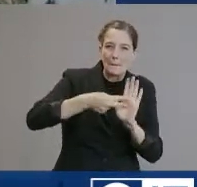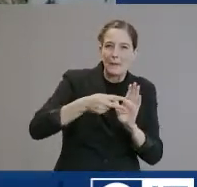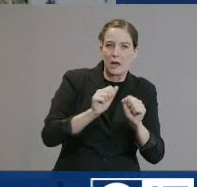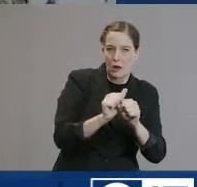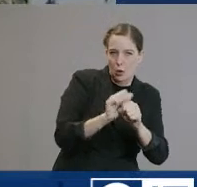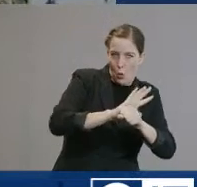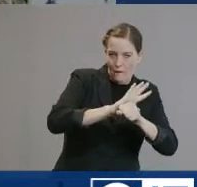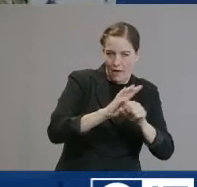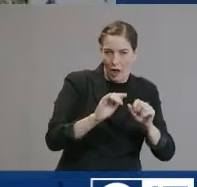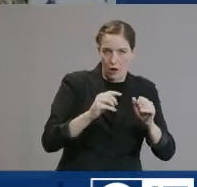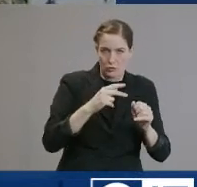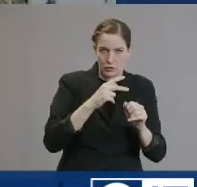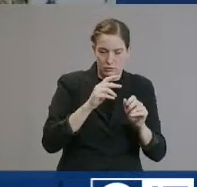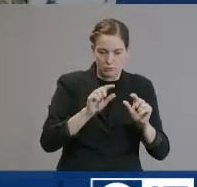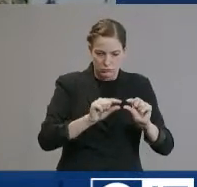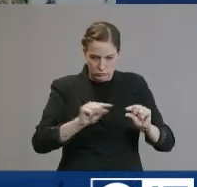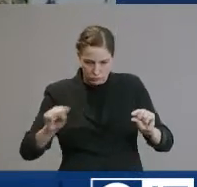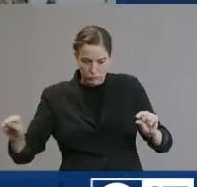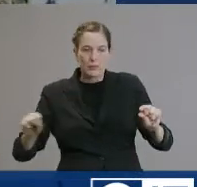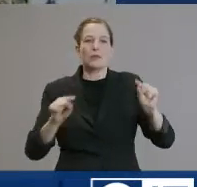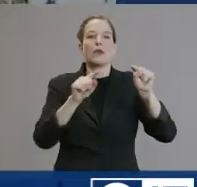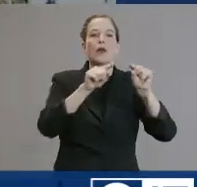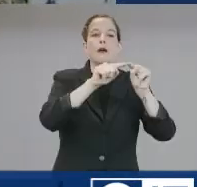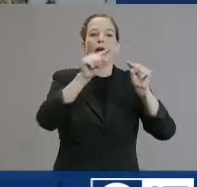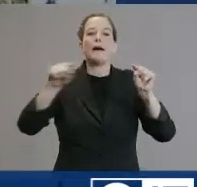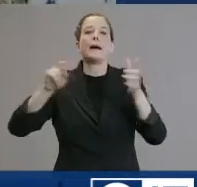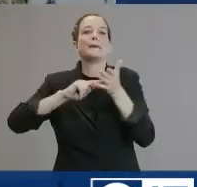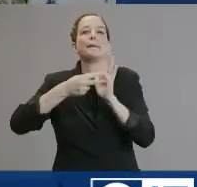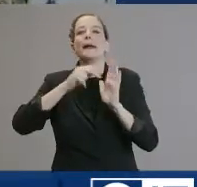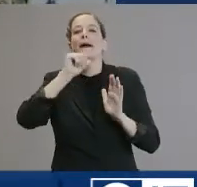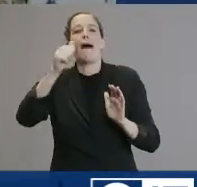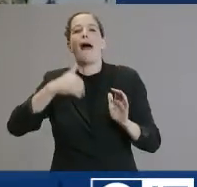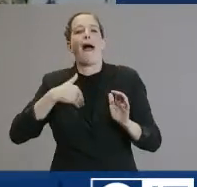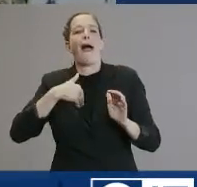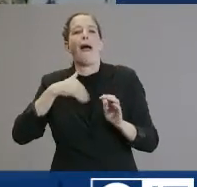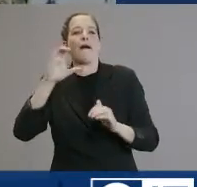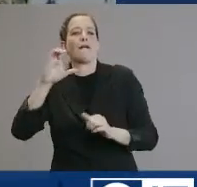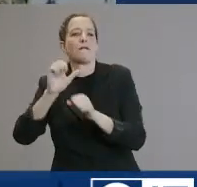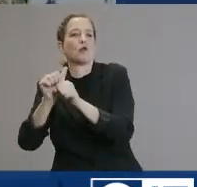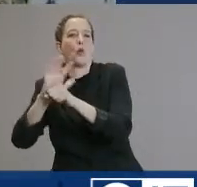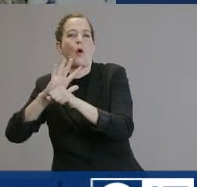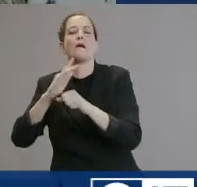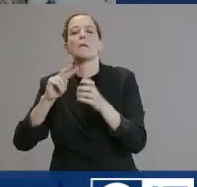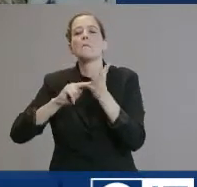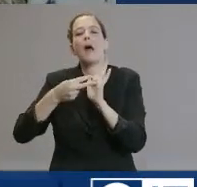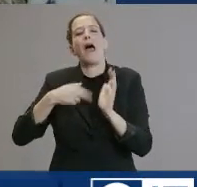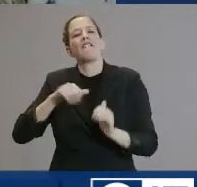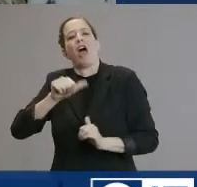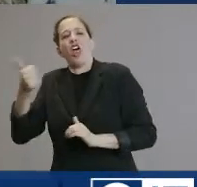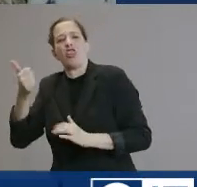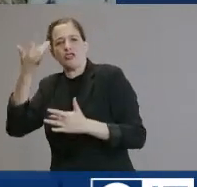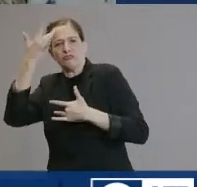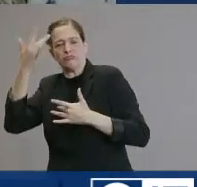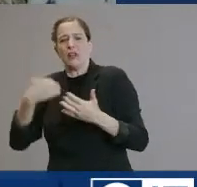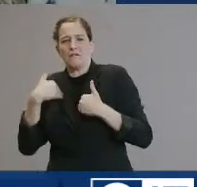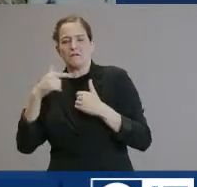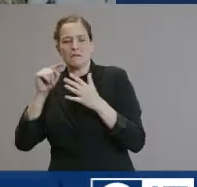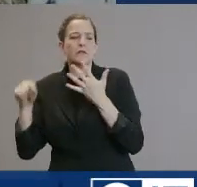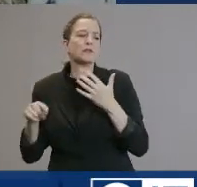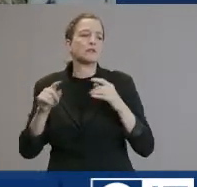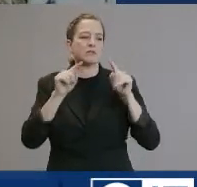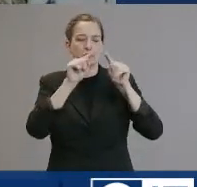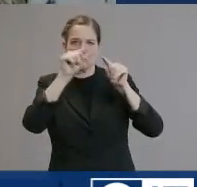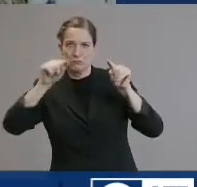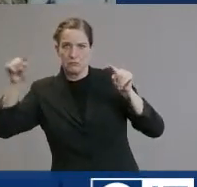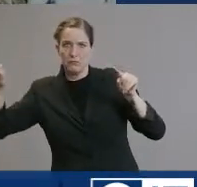non-COVID-19 patients. You can see the number of patients from May 15th to June 10th.